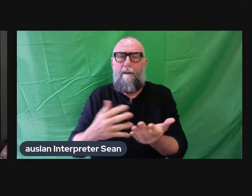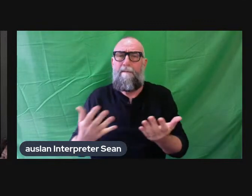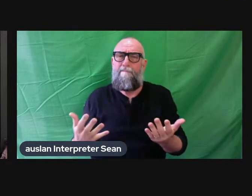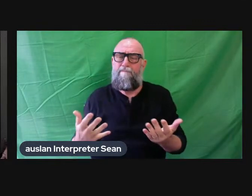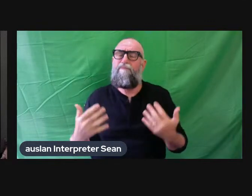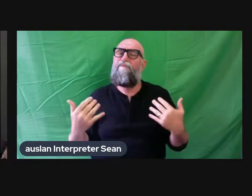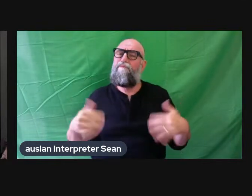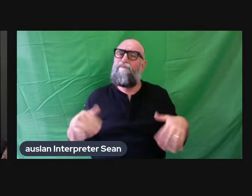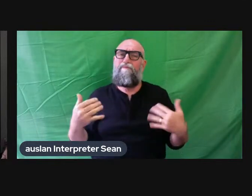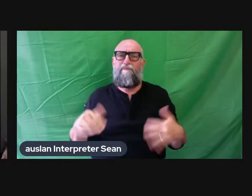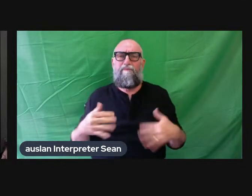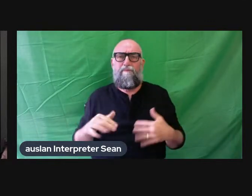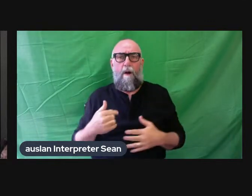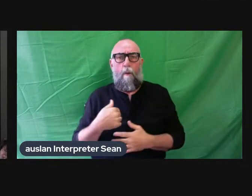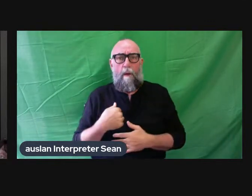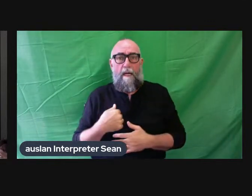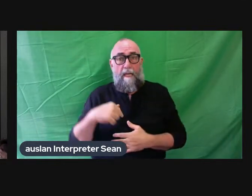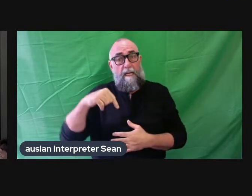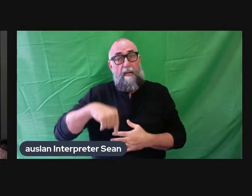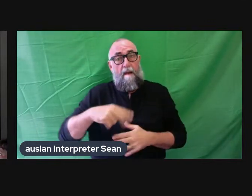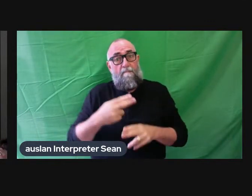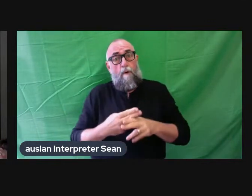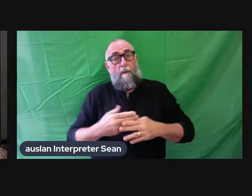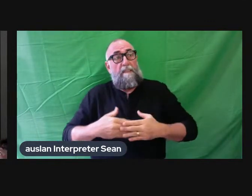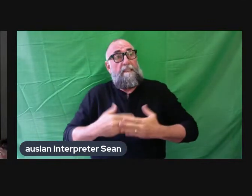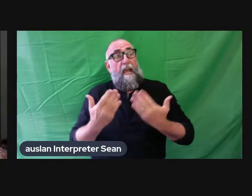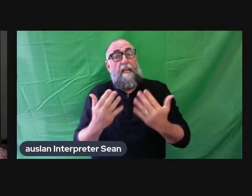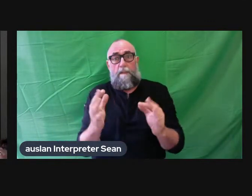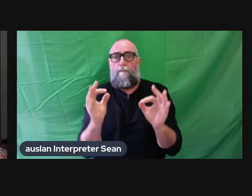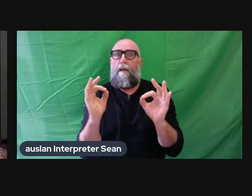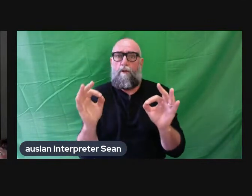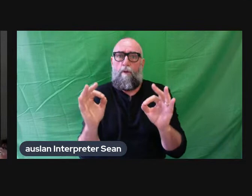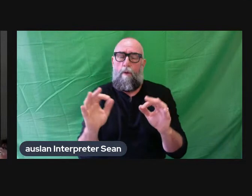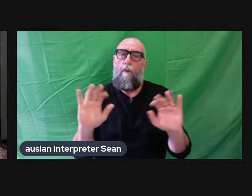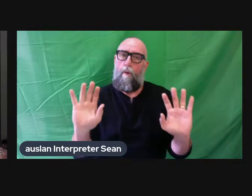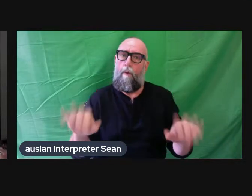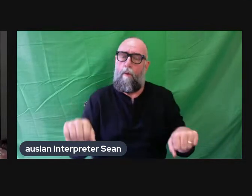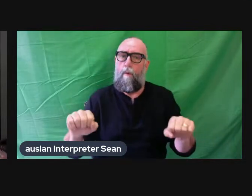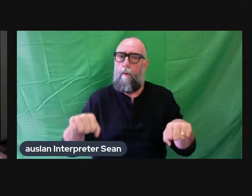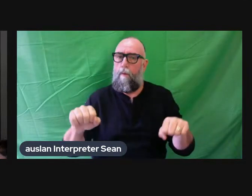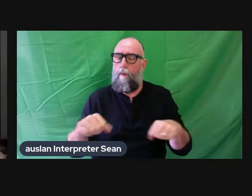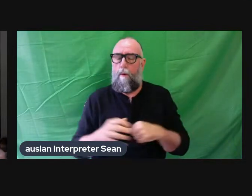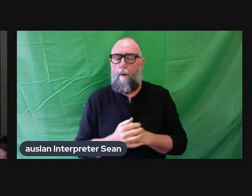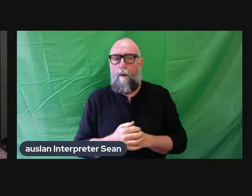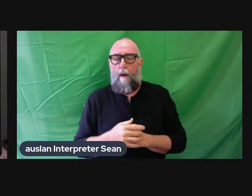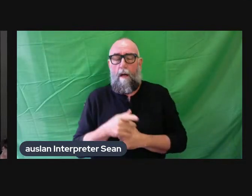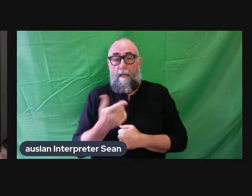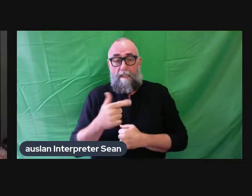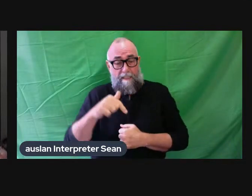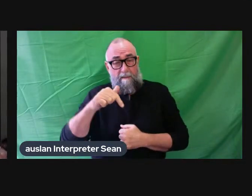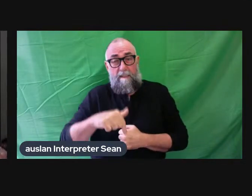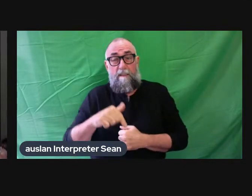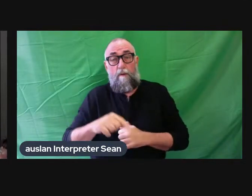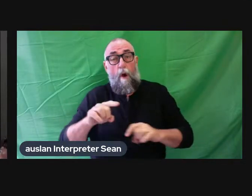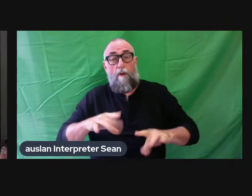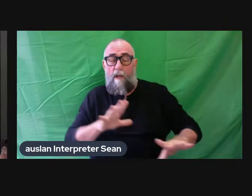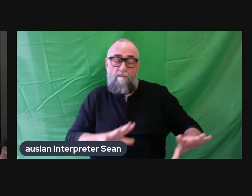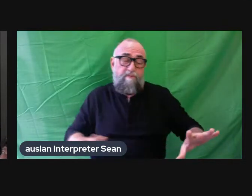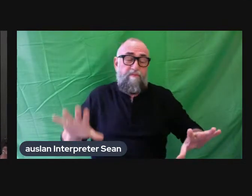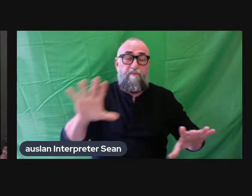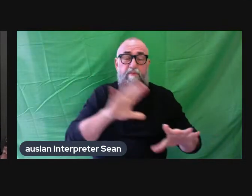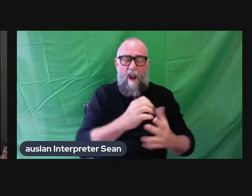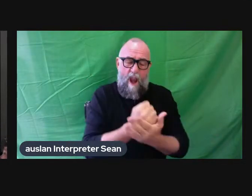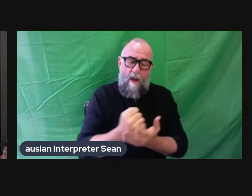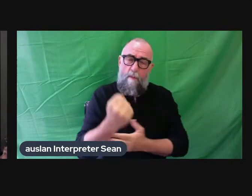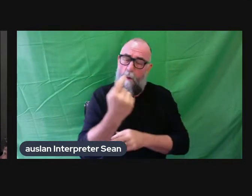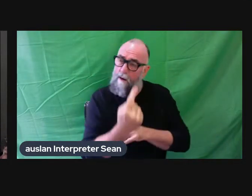the reason we really need to get together on this very special day. It is one of the nation's biggest killers, and it's a leading